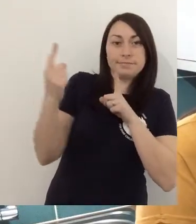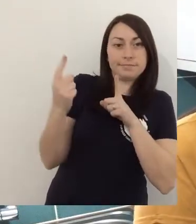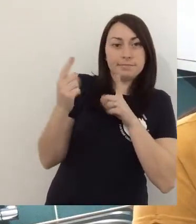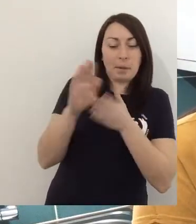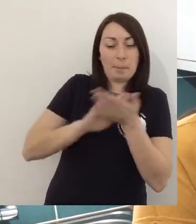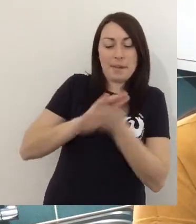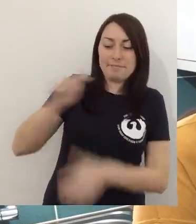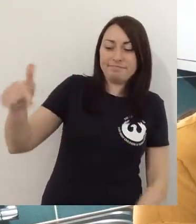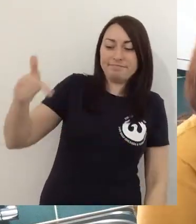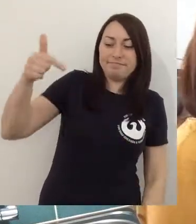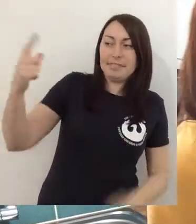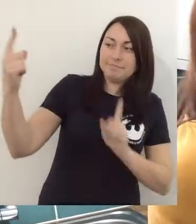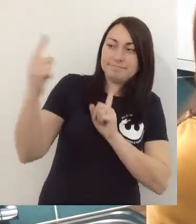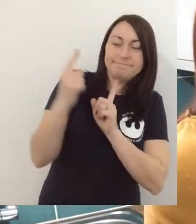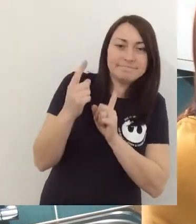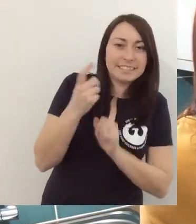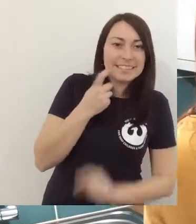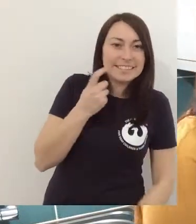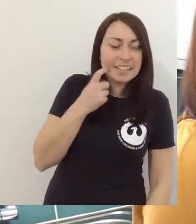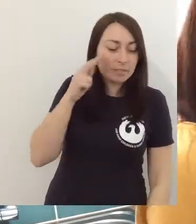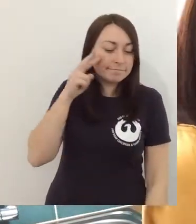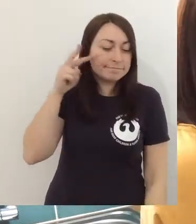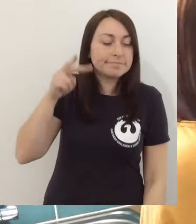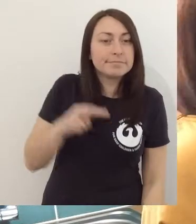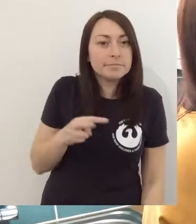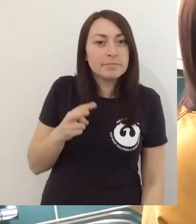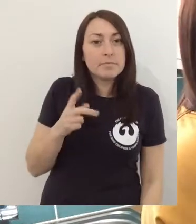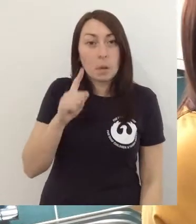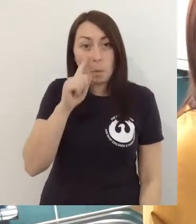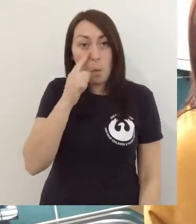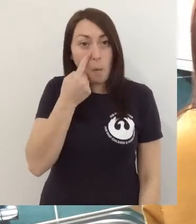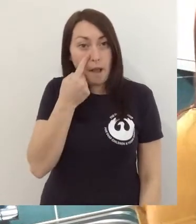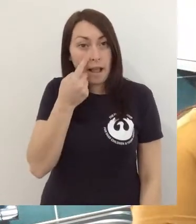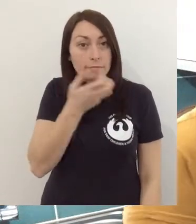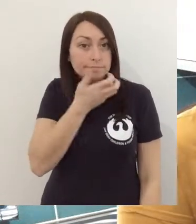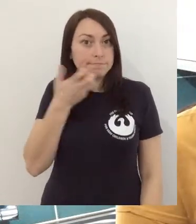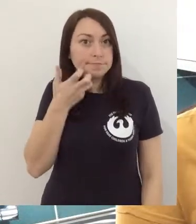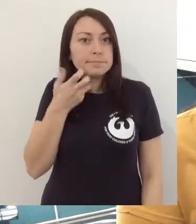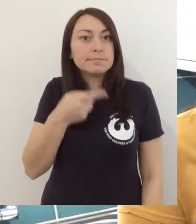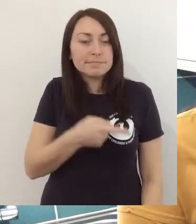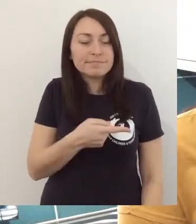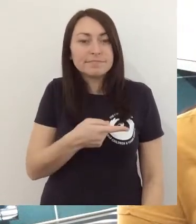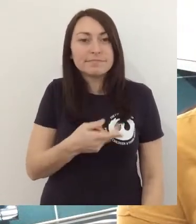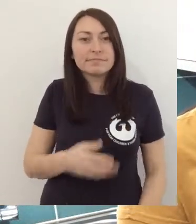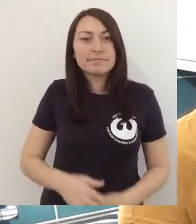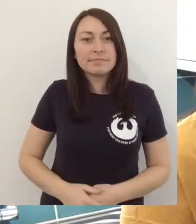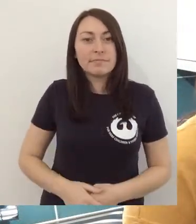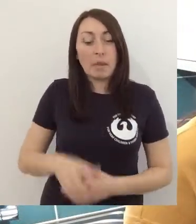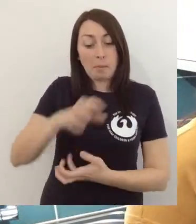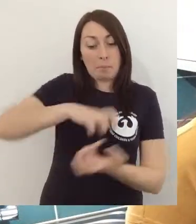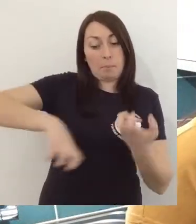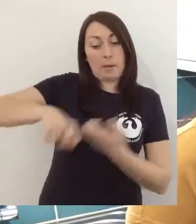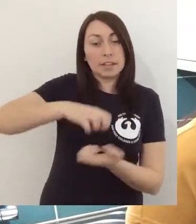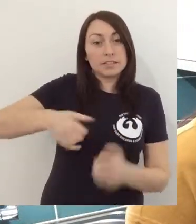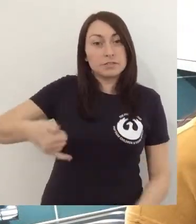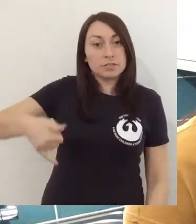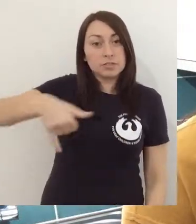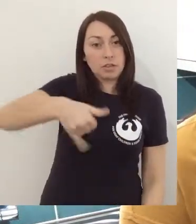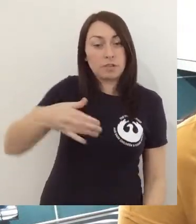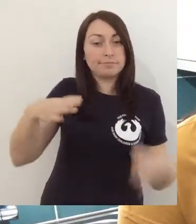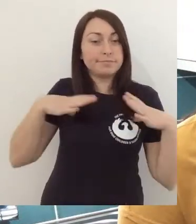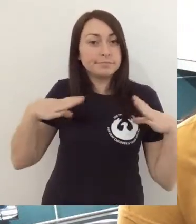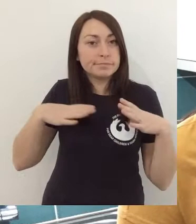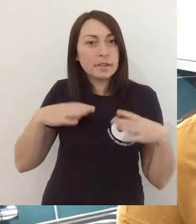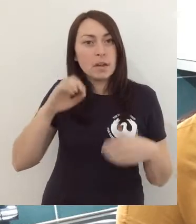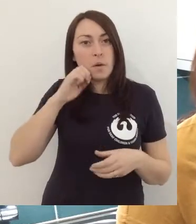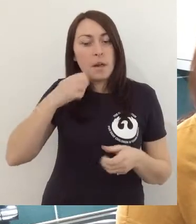close up what's going to happen in the pan. So I've been heating up the oil, that's nice and hot. I've got my mix in the jug, so I'm going to